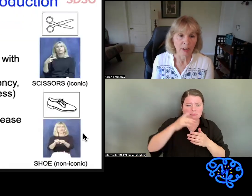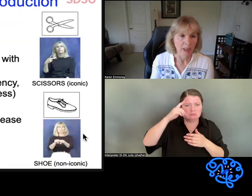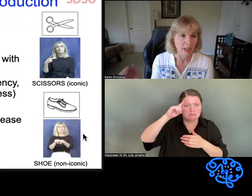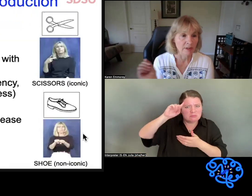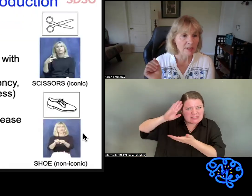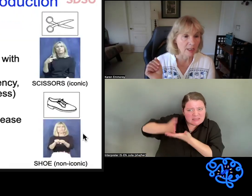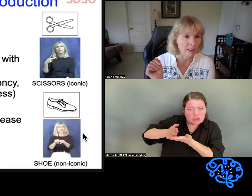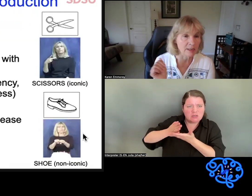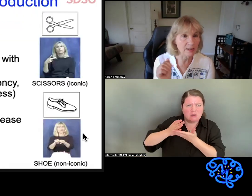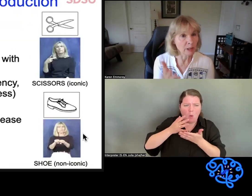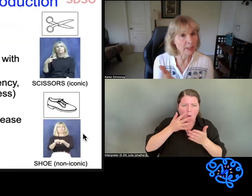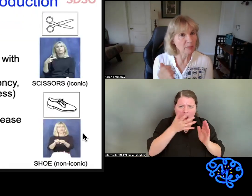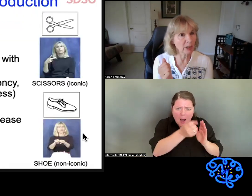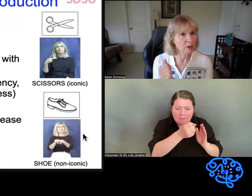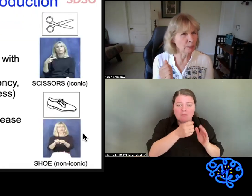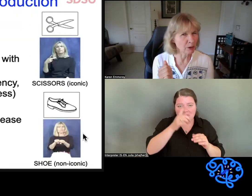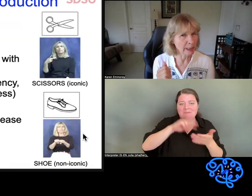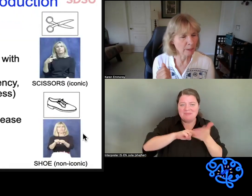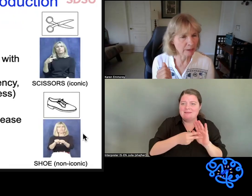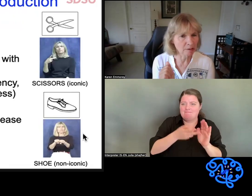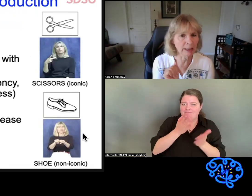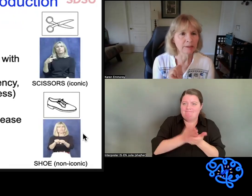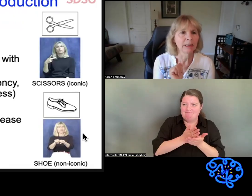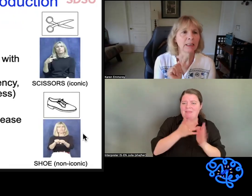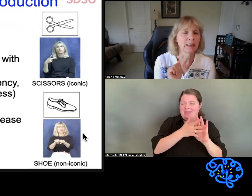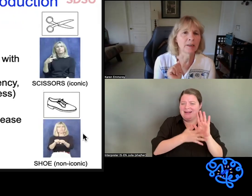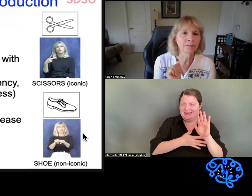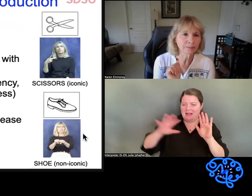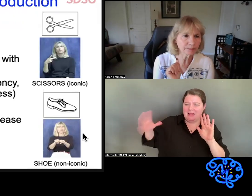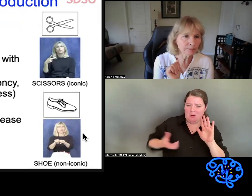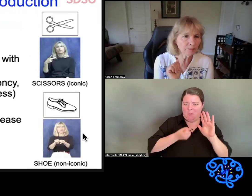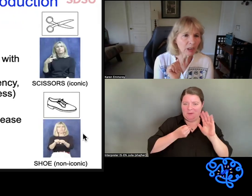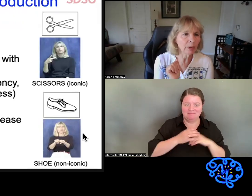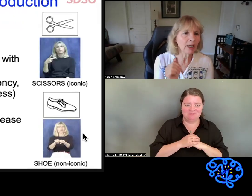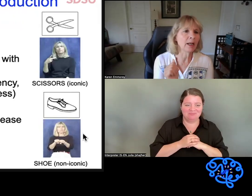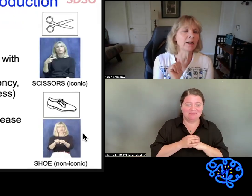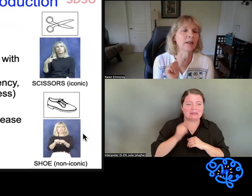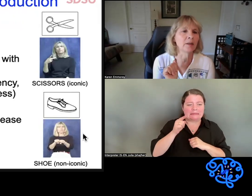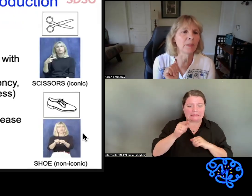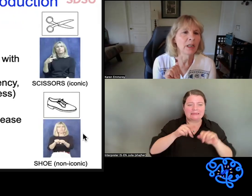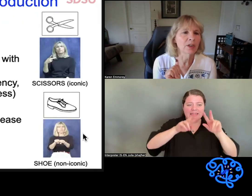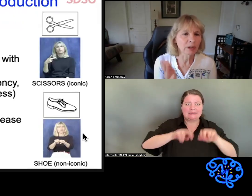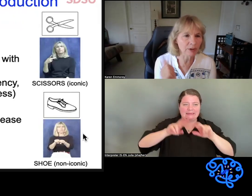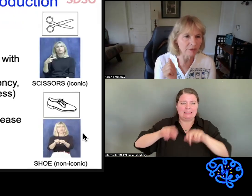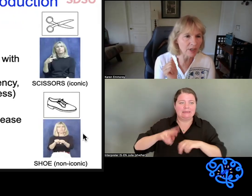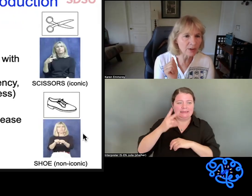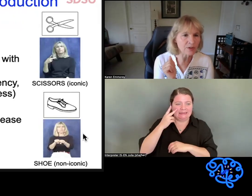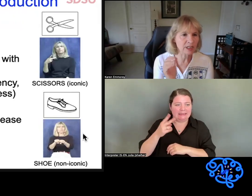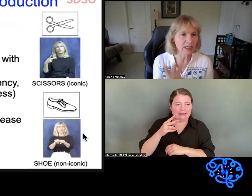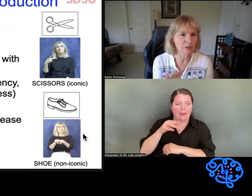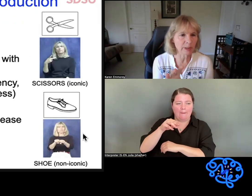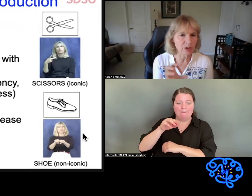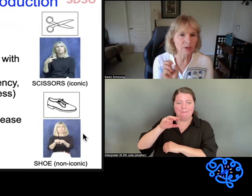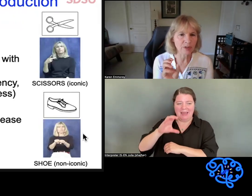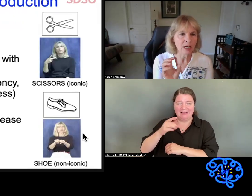So in this study conducted by Megan McGarry, who may or may not be online, we had 24 deaf signers.